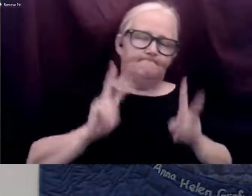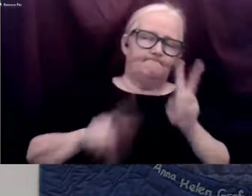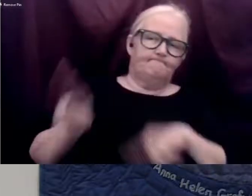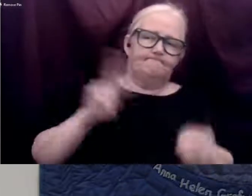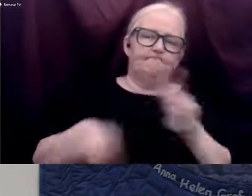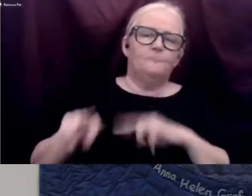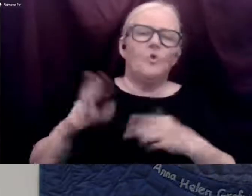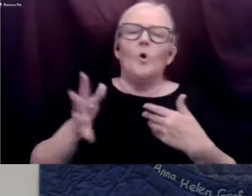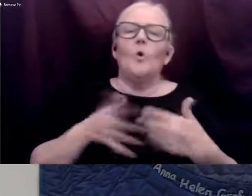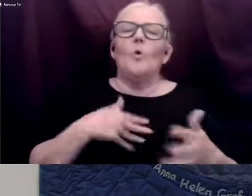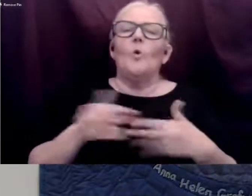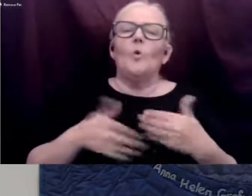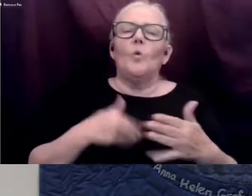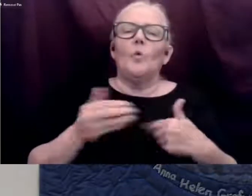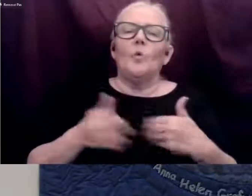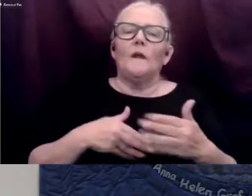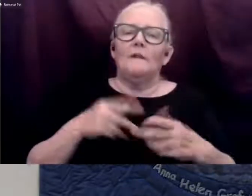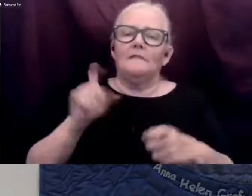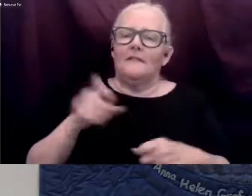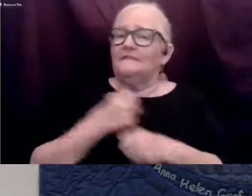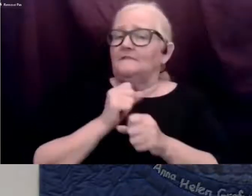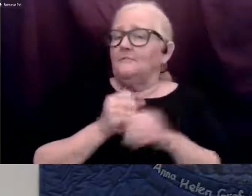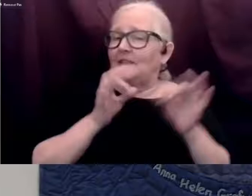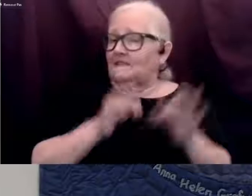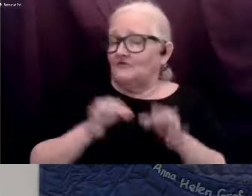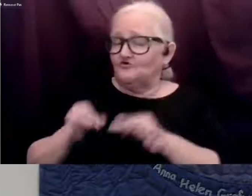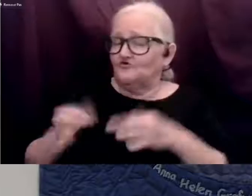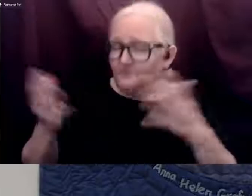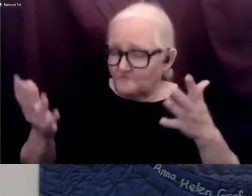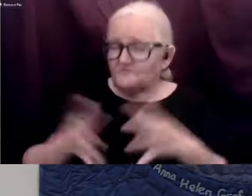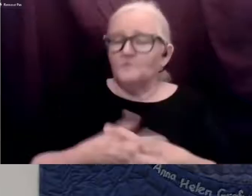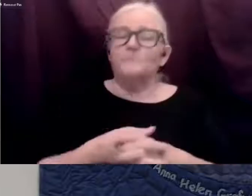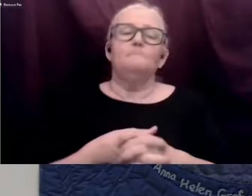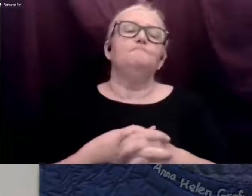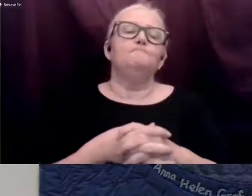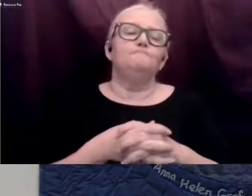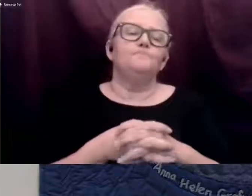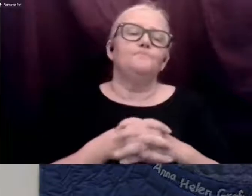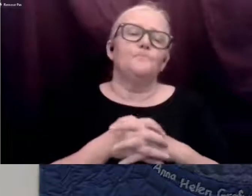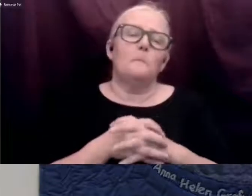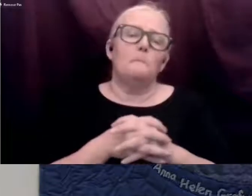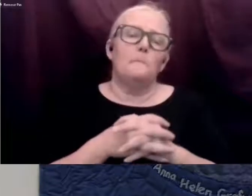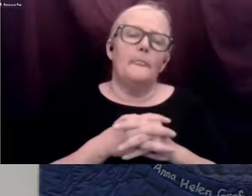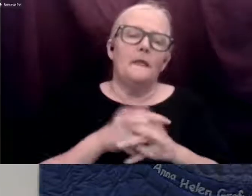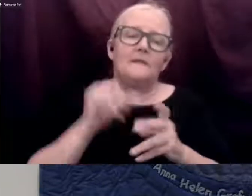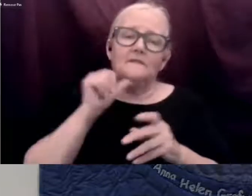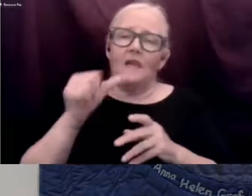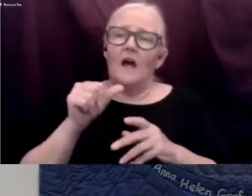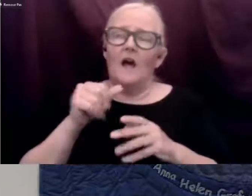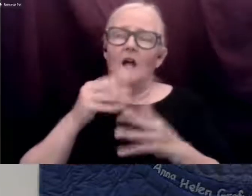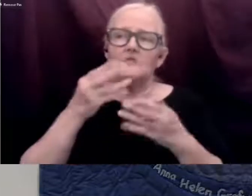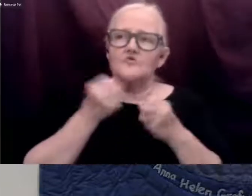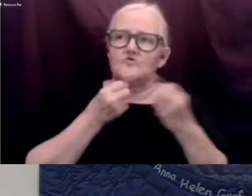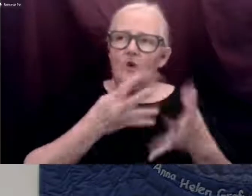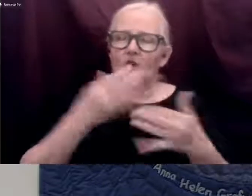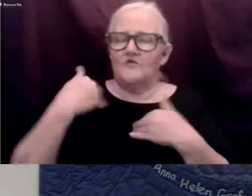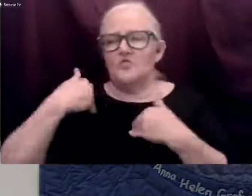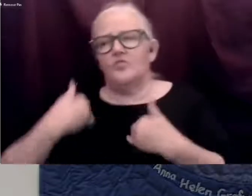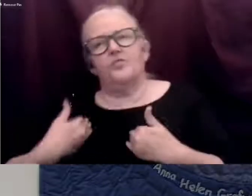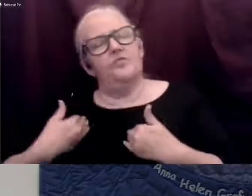decision. Not to burden the memory, but to quicken and strengthen the power of